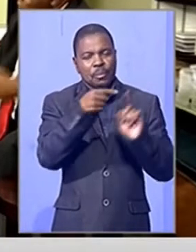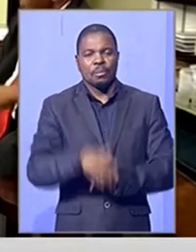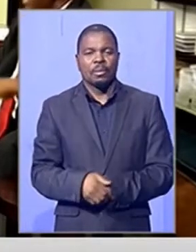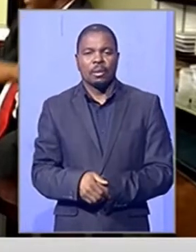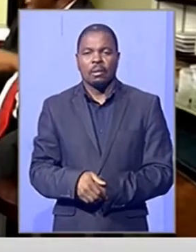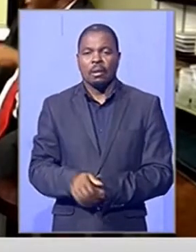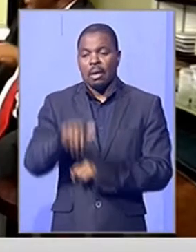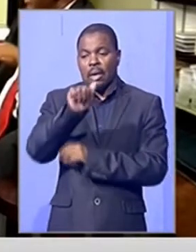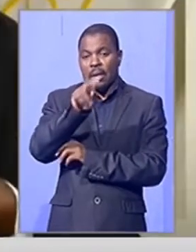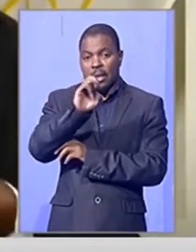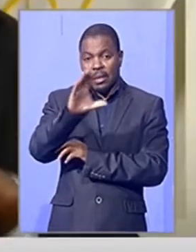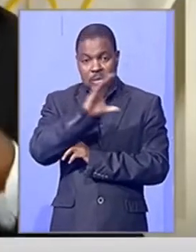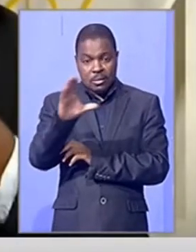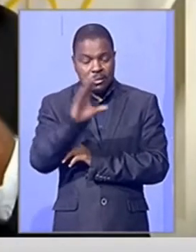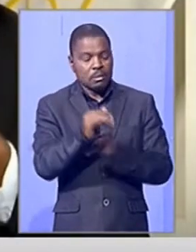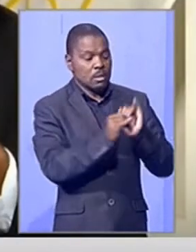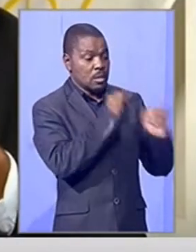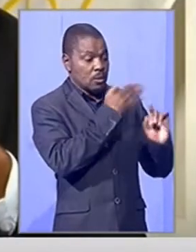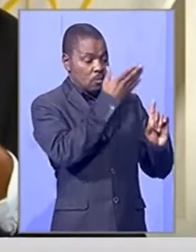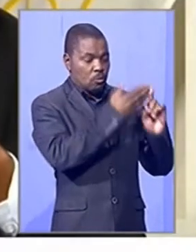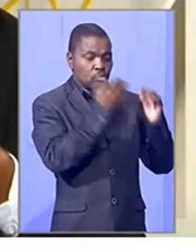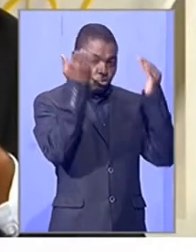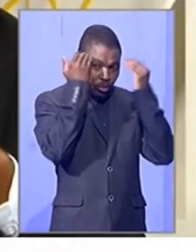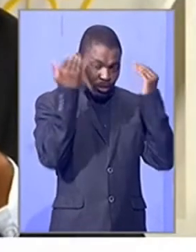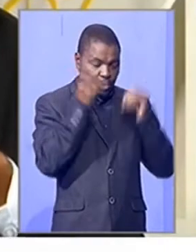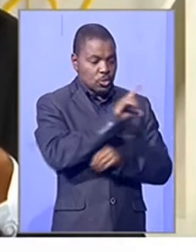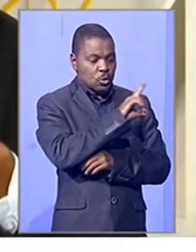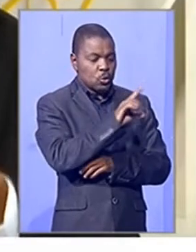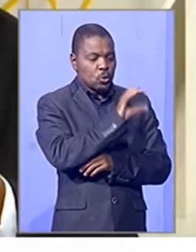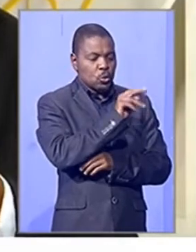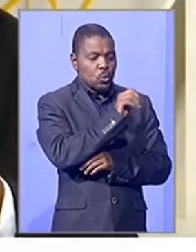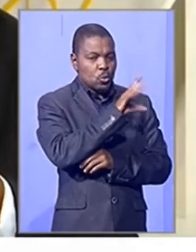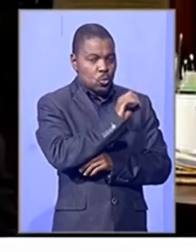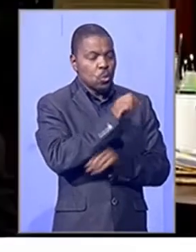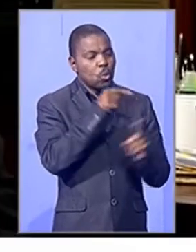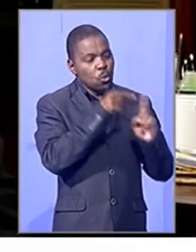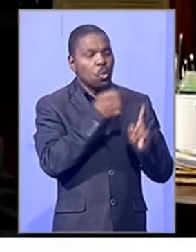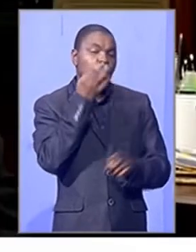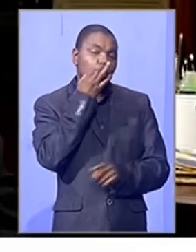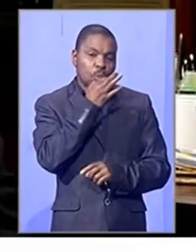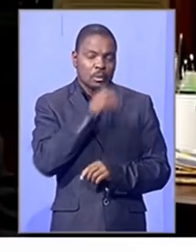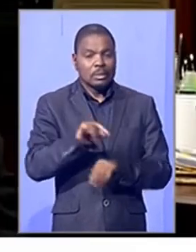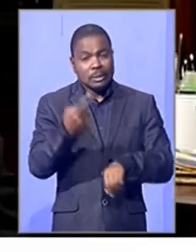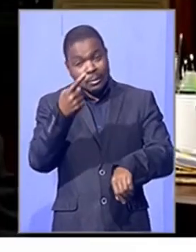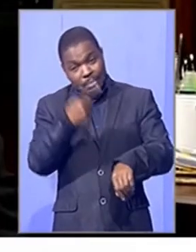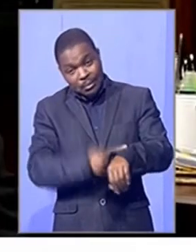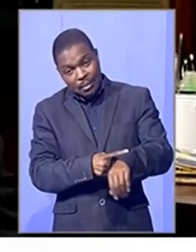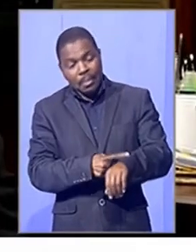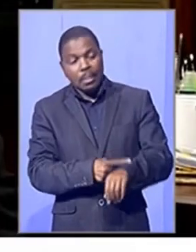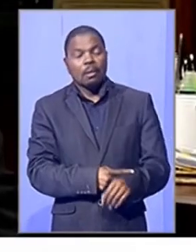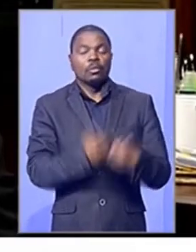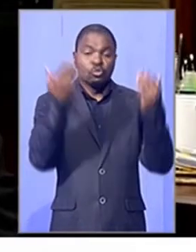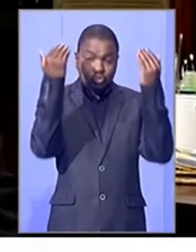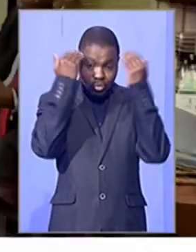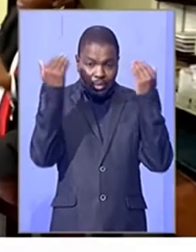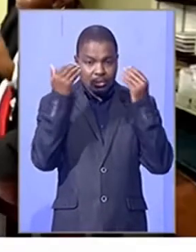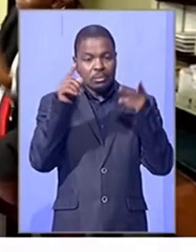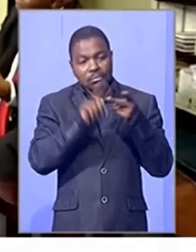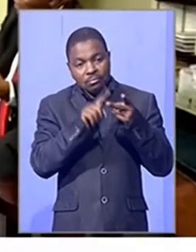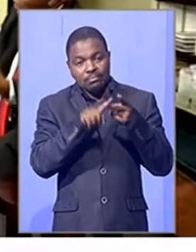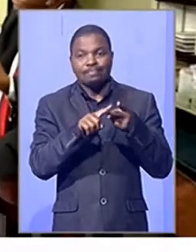taolo le boitshwaro ba Baahlodi. Moahlodi Raymond Zondo o ne a bolele gore ka nako tse ding Baahlodi e ba diphofu